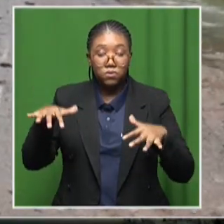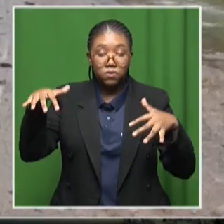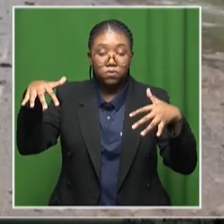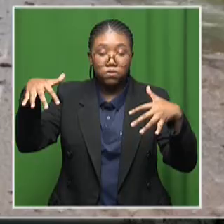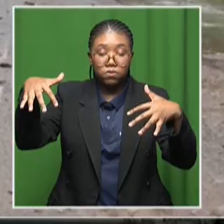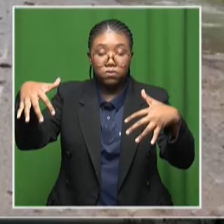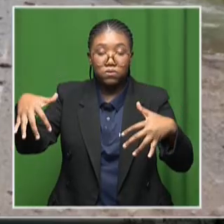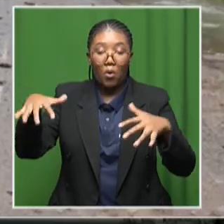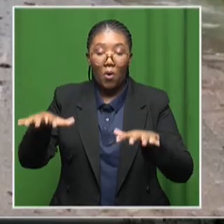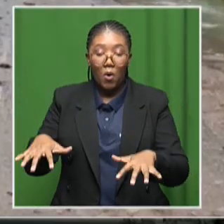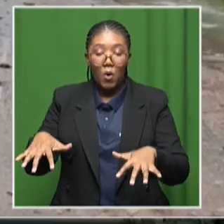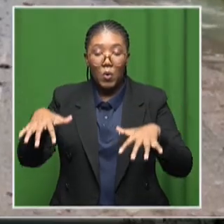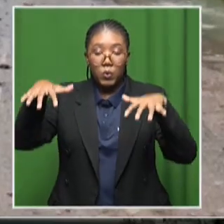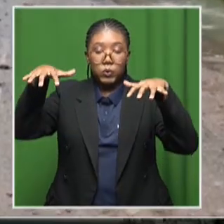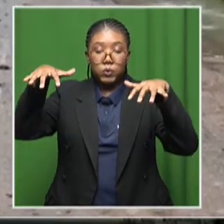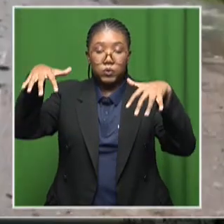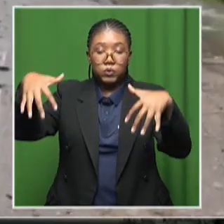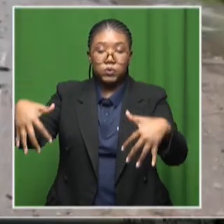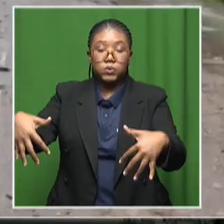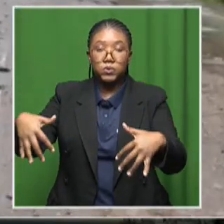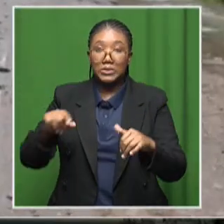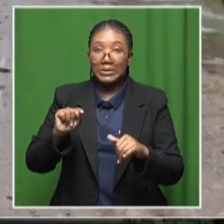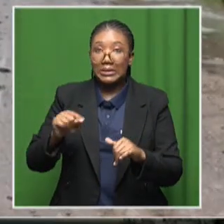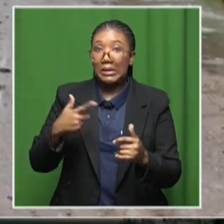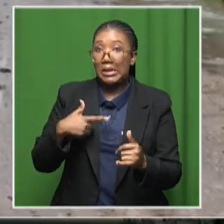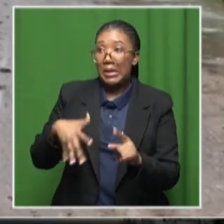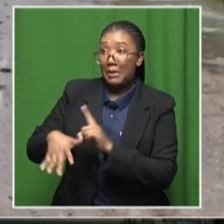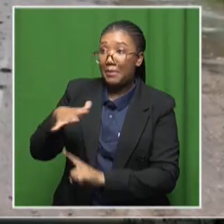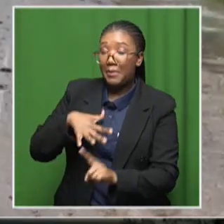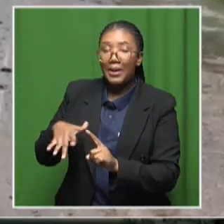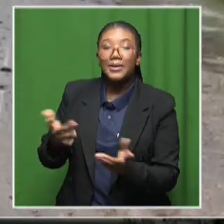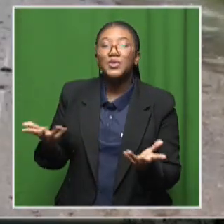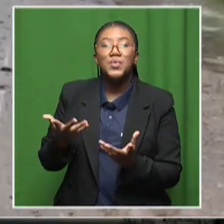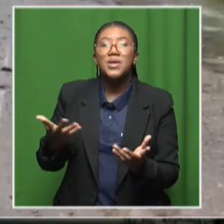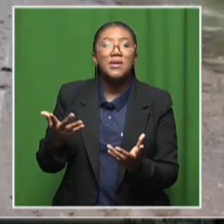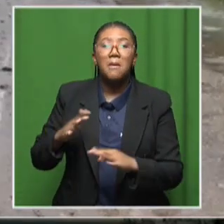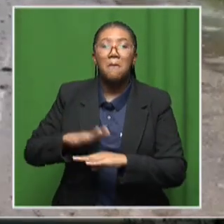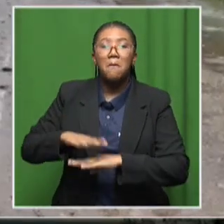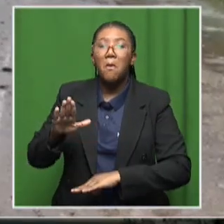the hotspot areas that you will be looking at and really on standby for.